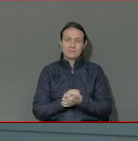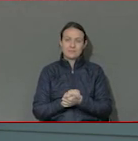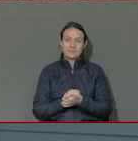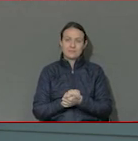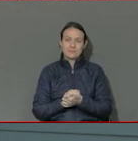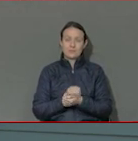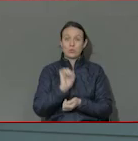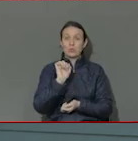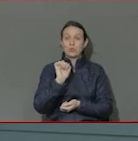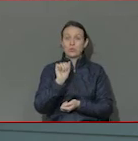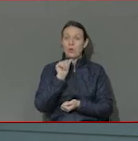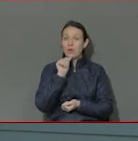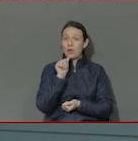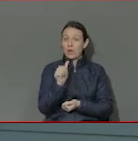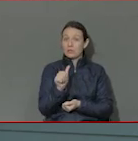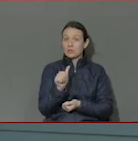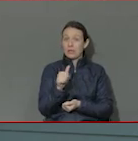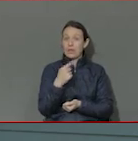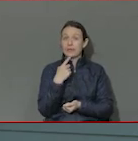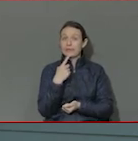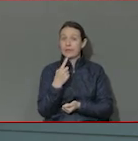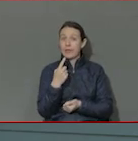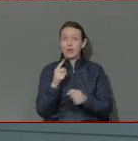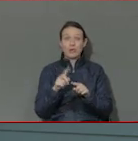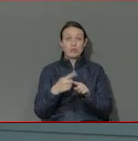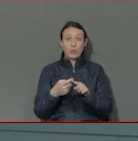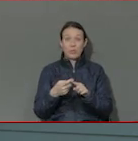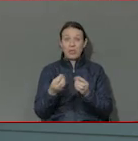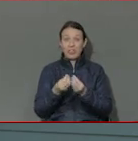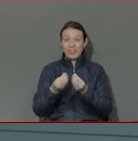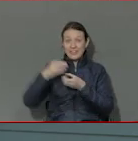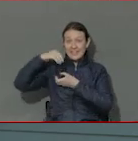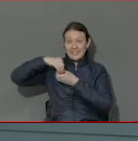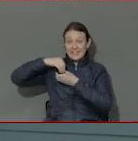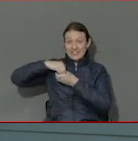In your answer, we don't want to see things that you don't see.